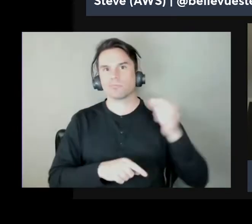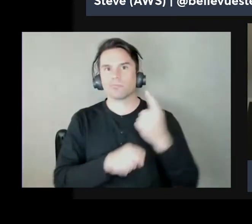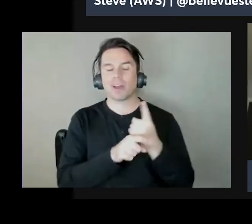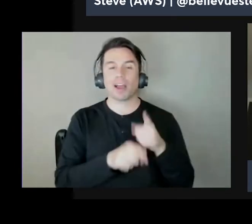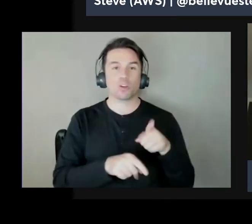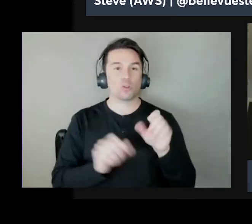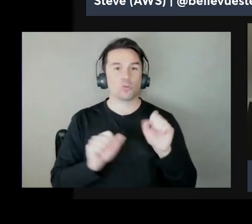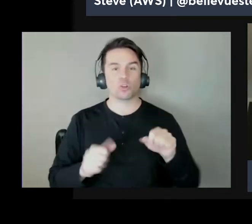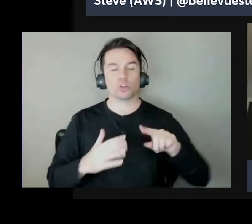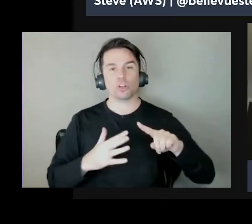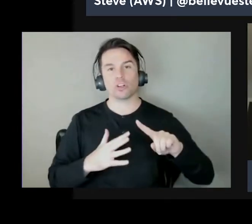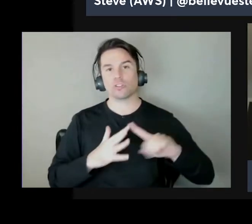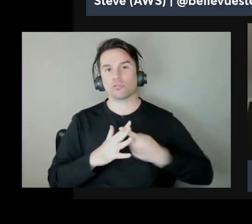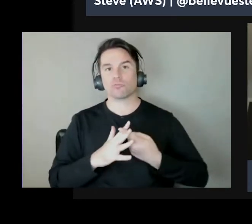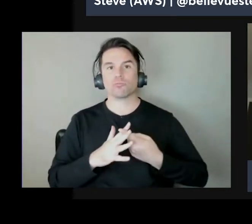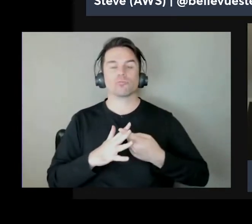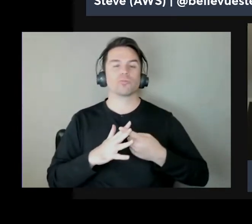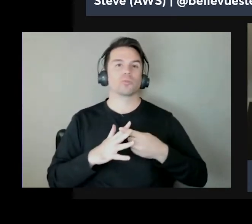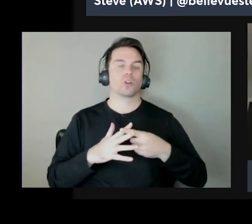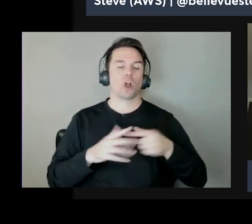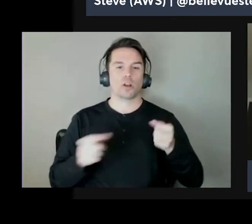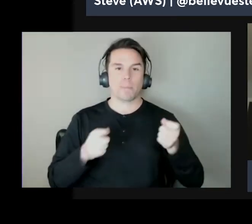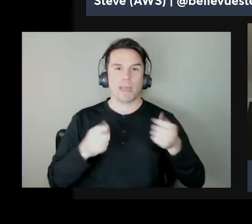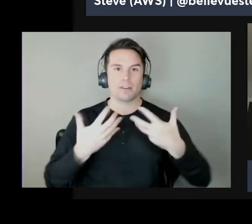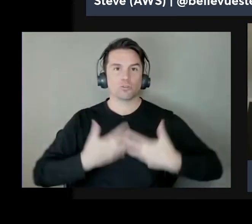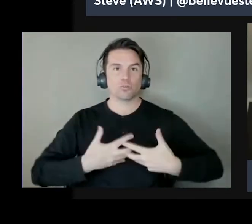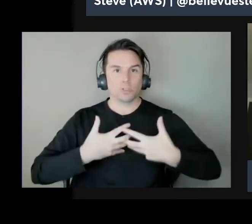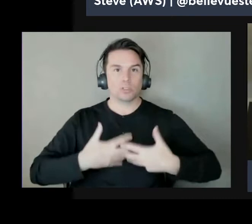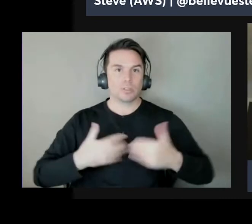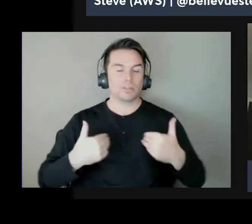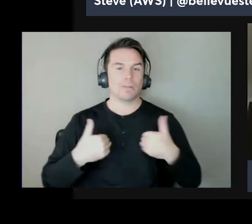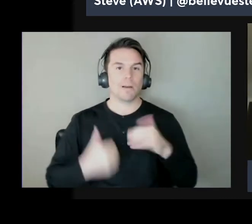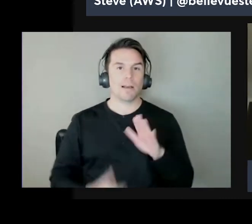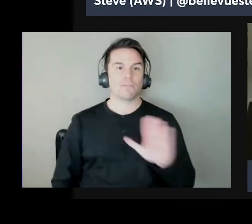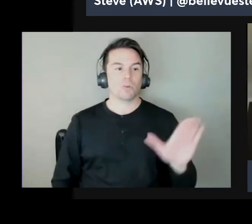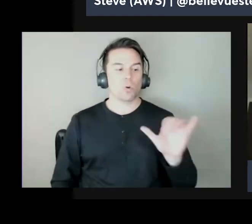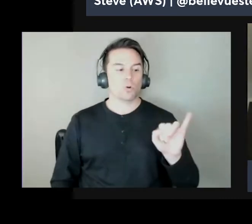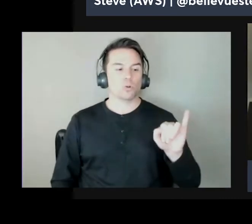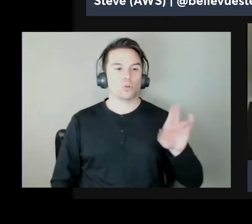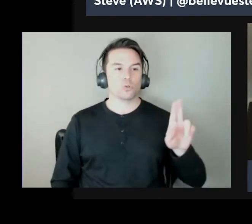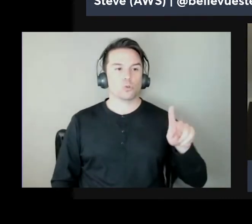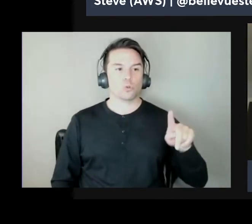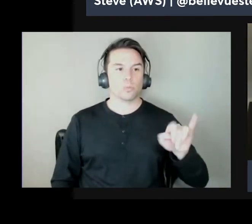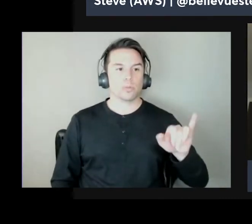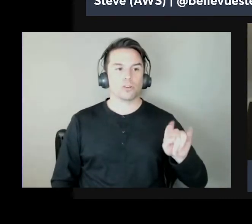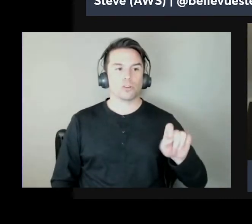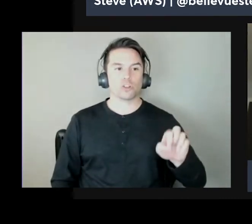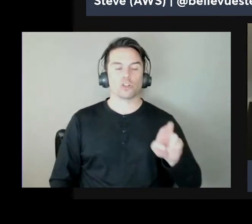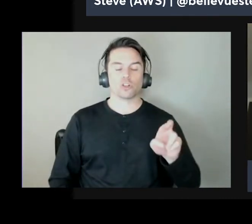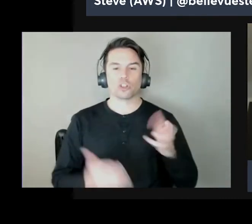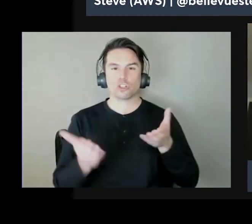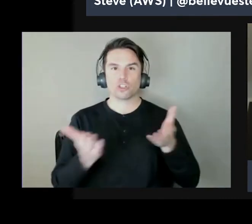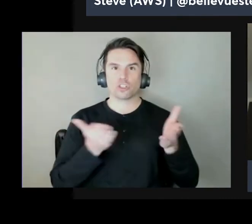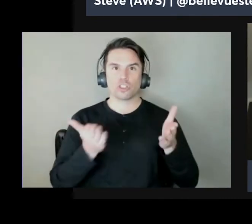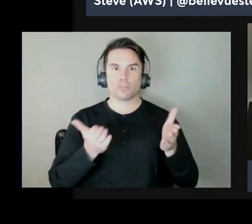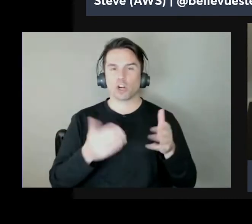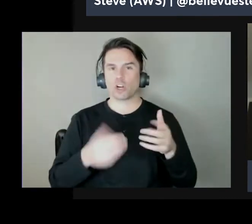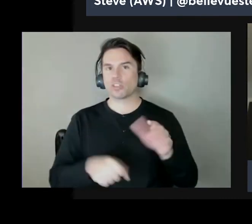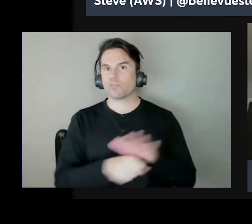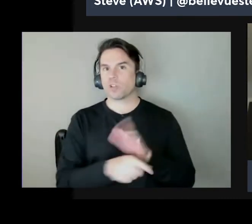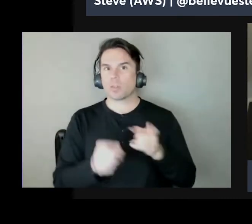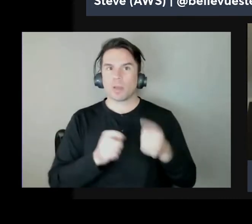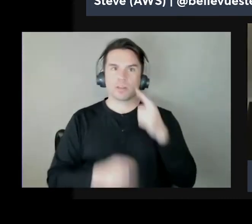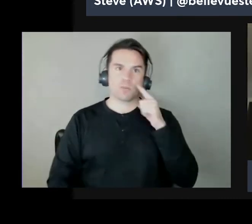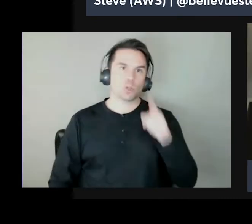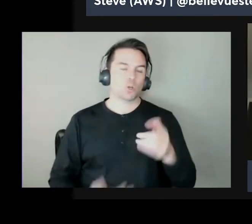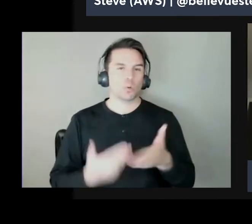a managed machine to have your Jupyter server, right? And it's fully managed for you, easy to turn on, easy to use, easy